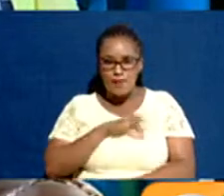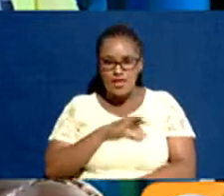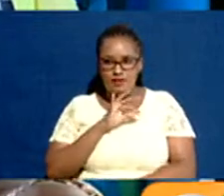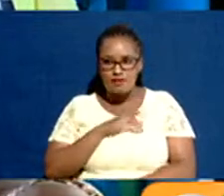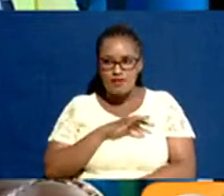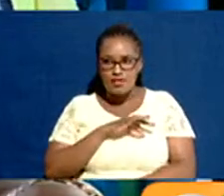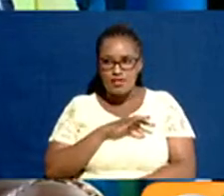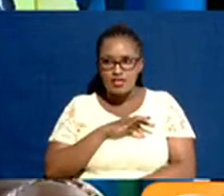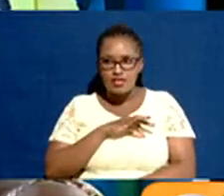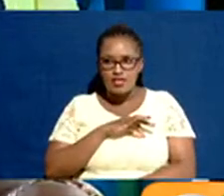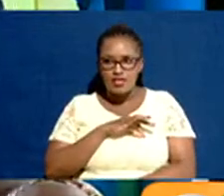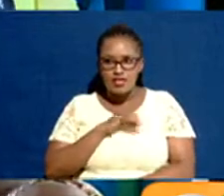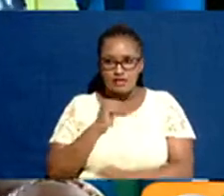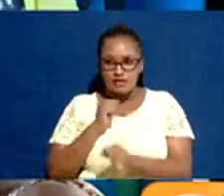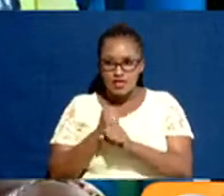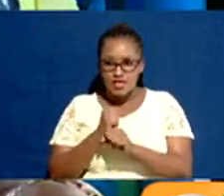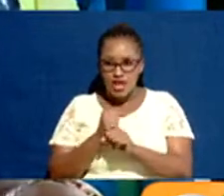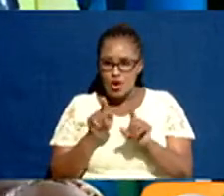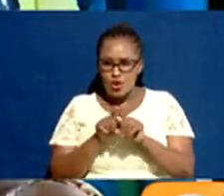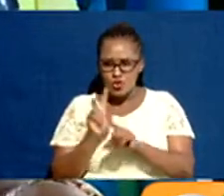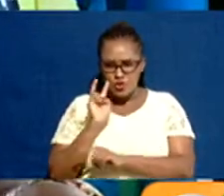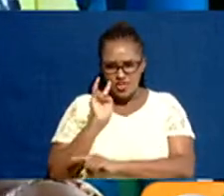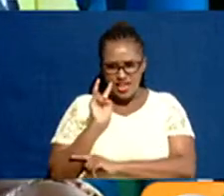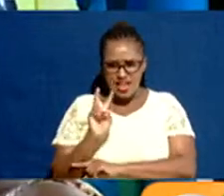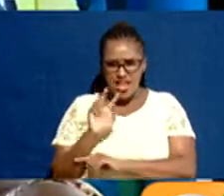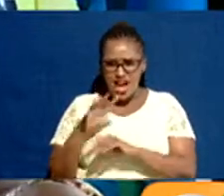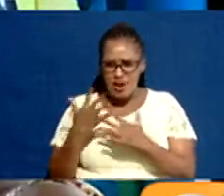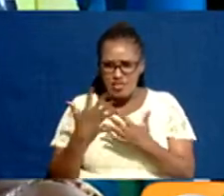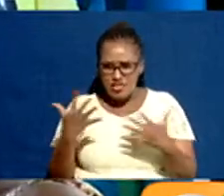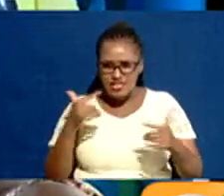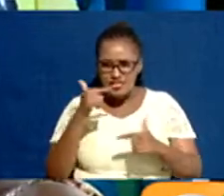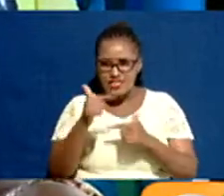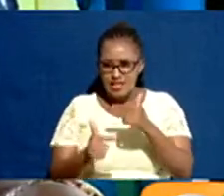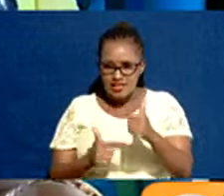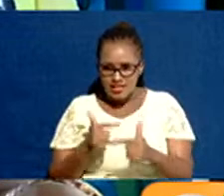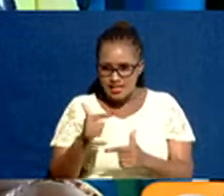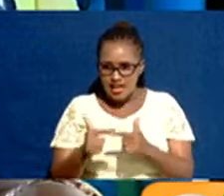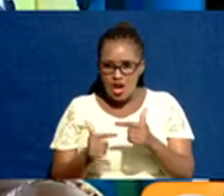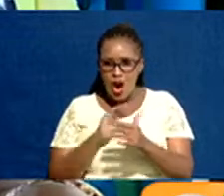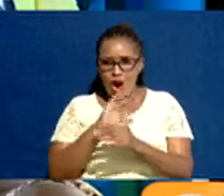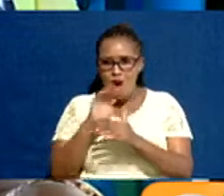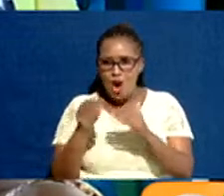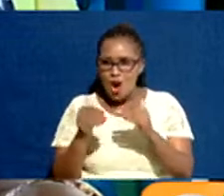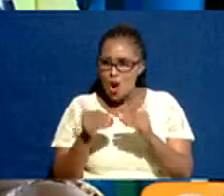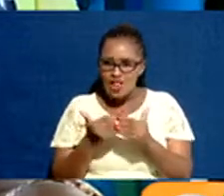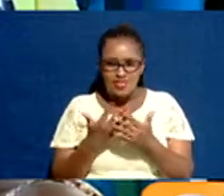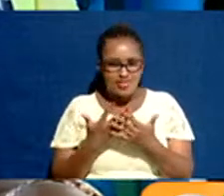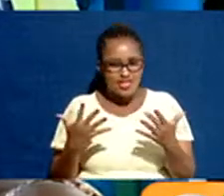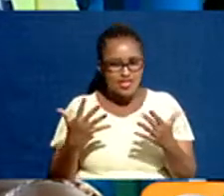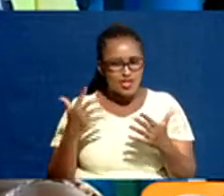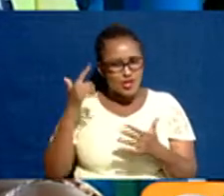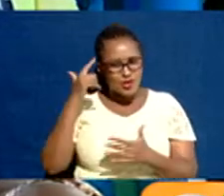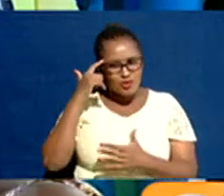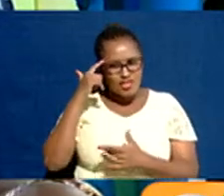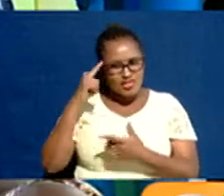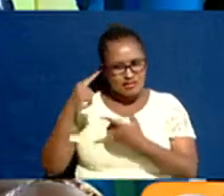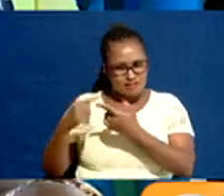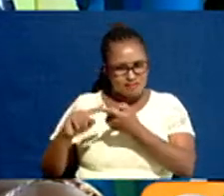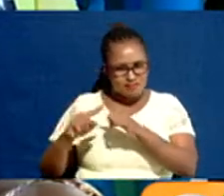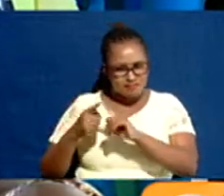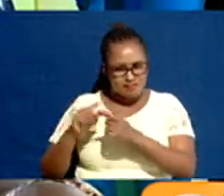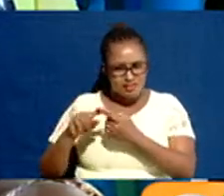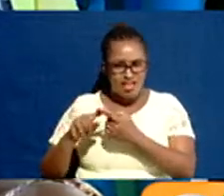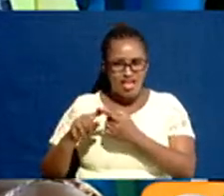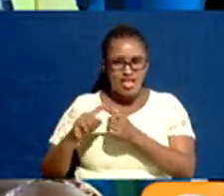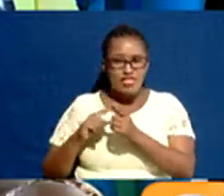the consumer. So looking at the way things are going, all factors being constant,